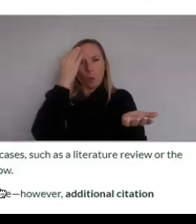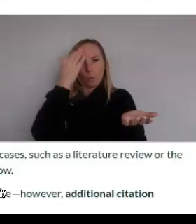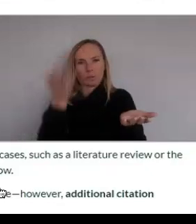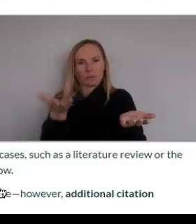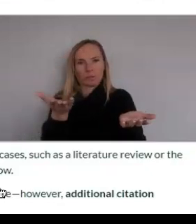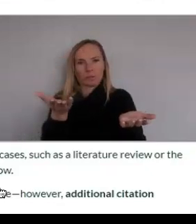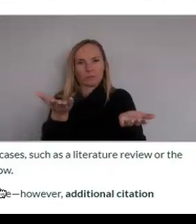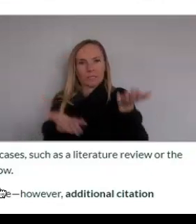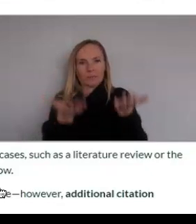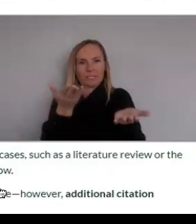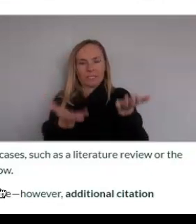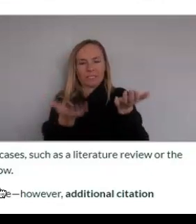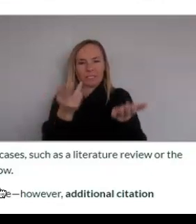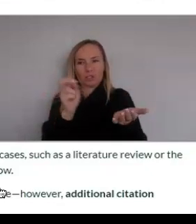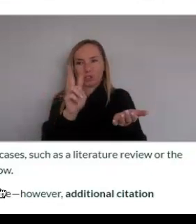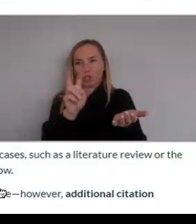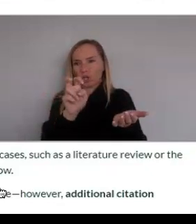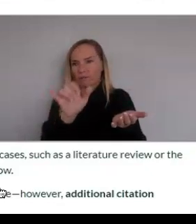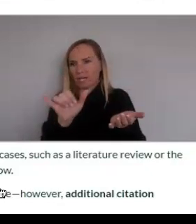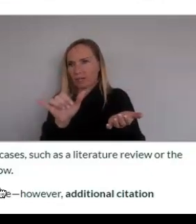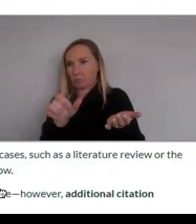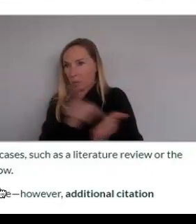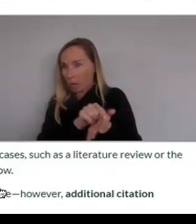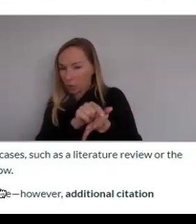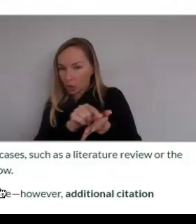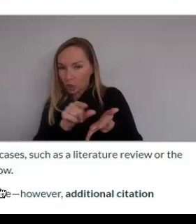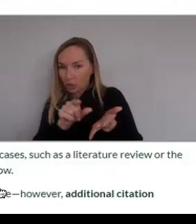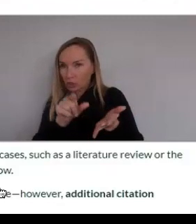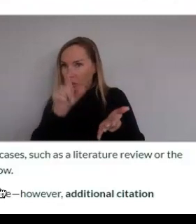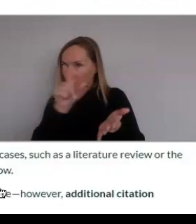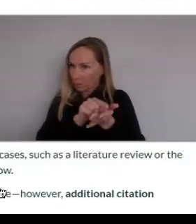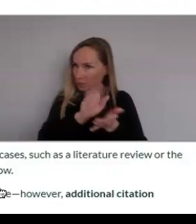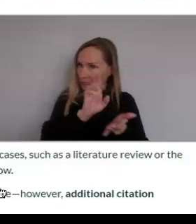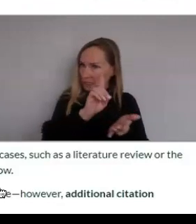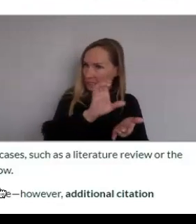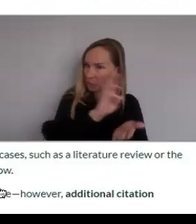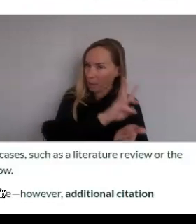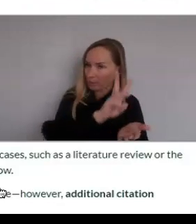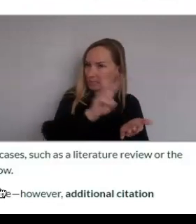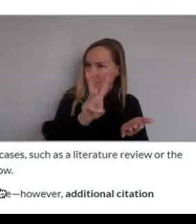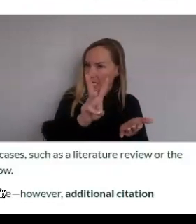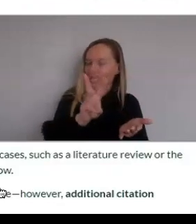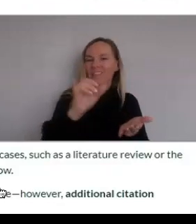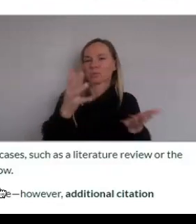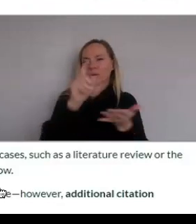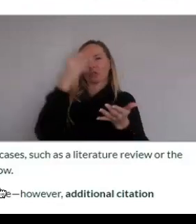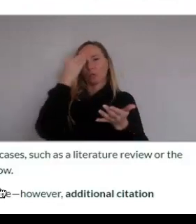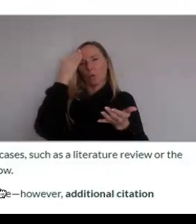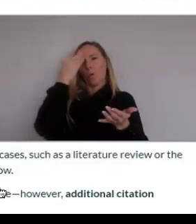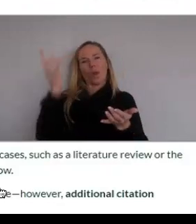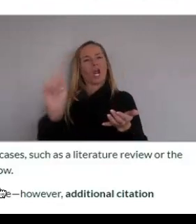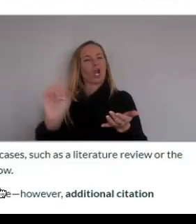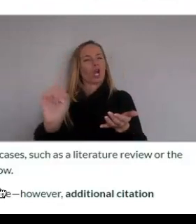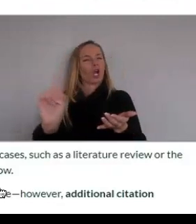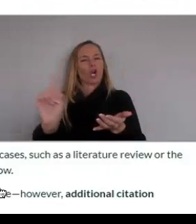survey was public? Where was it published? Was it published on the CDC website? That's what I need to know. I need to know